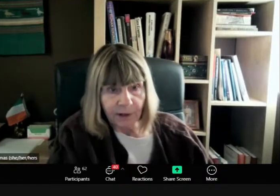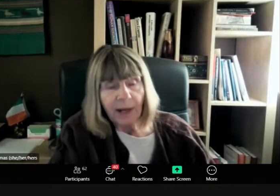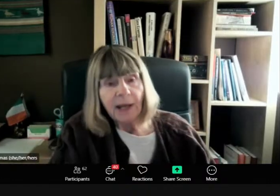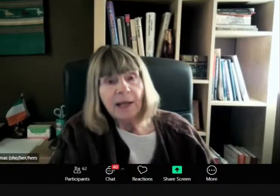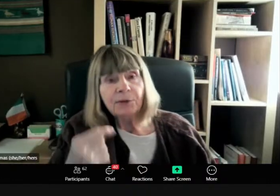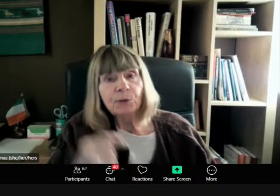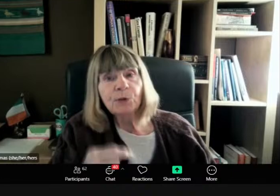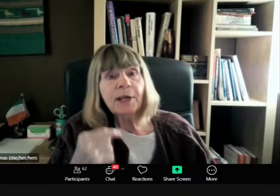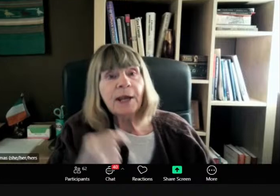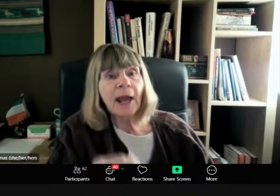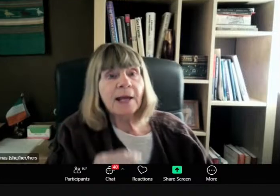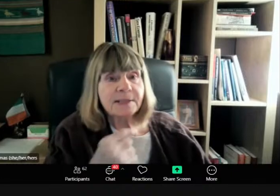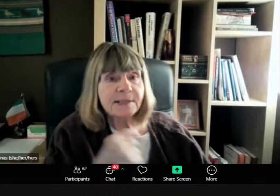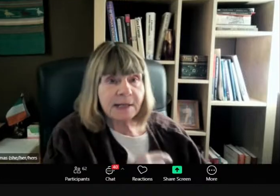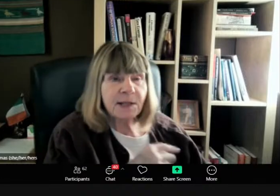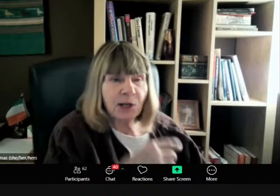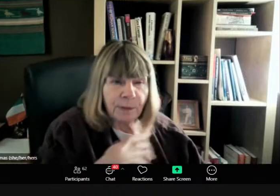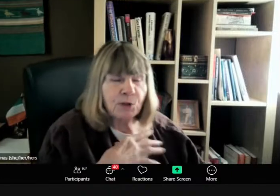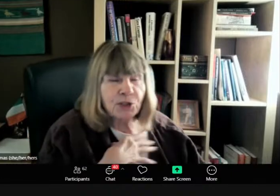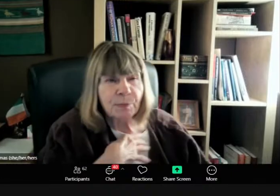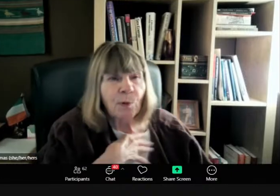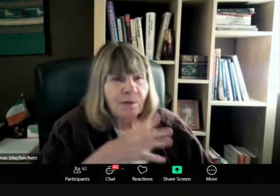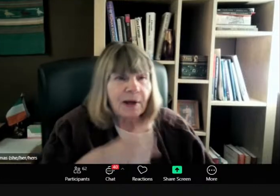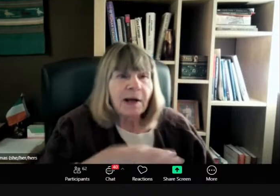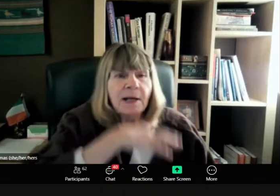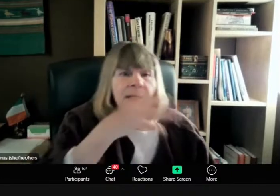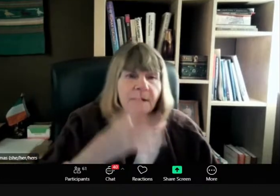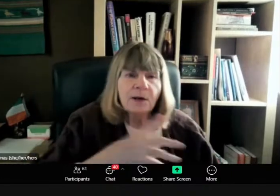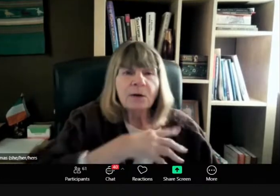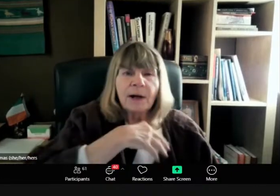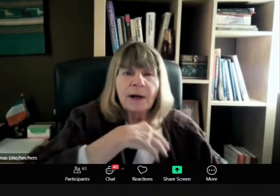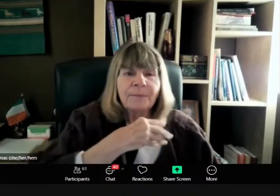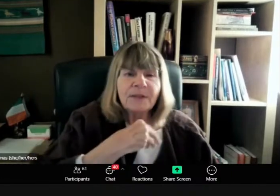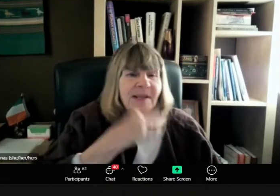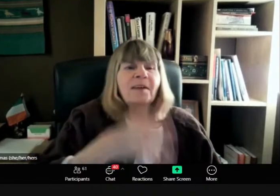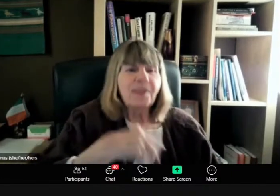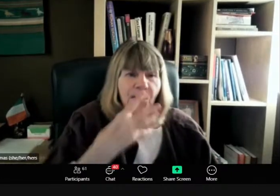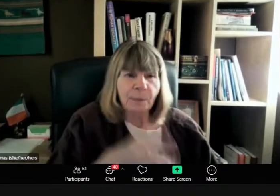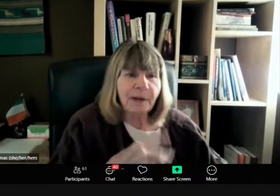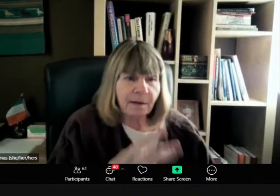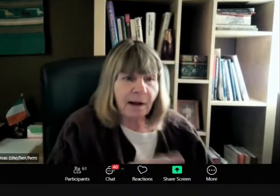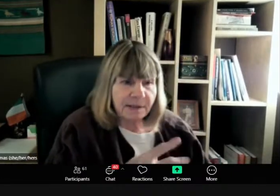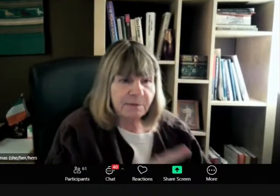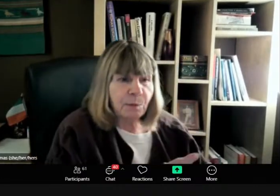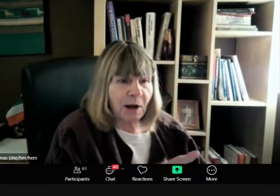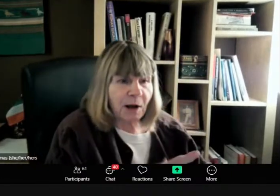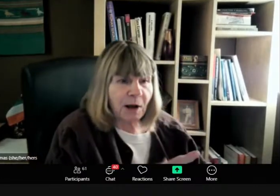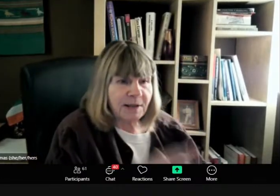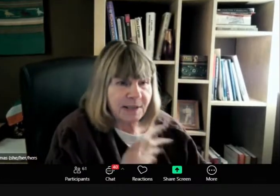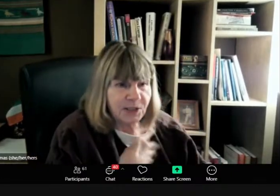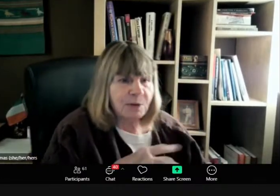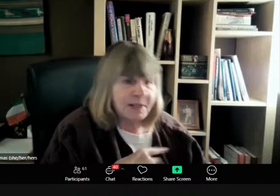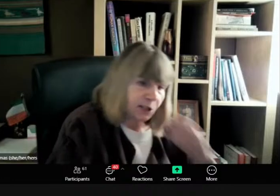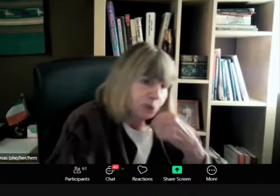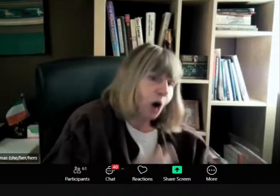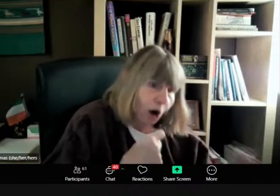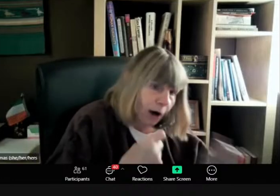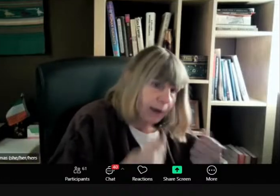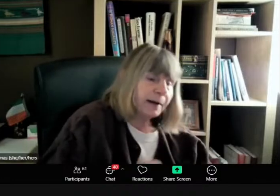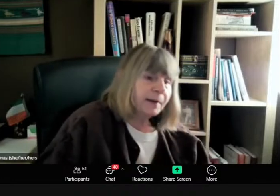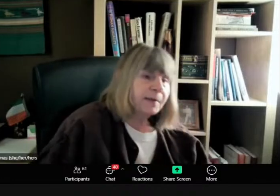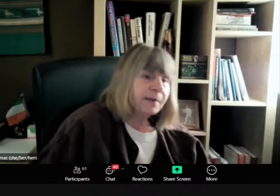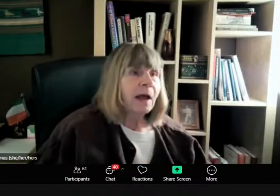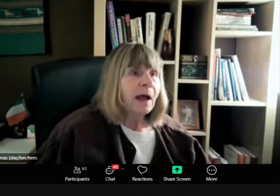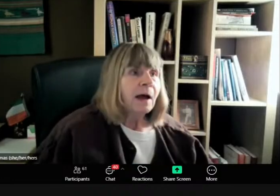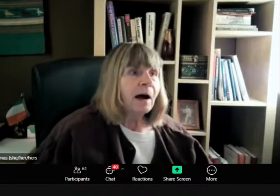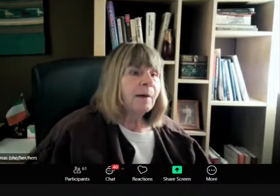covered. If you're looking at sex therapy, which is more of a, psychotherapy kind of process, we sit and